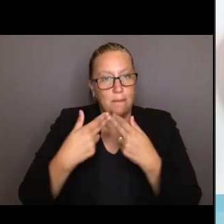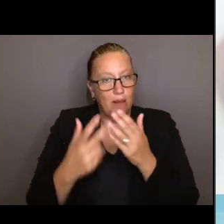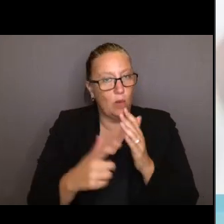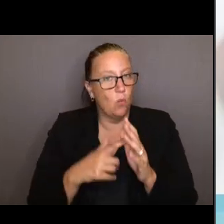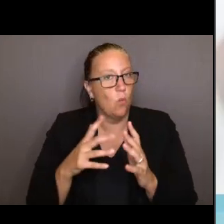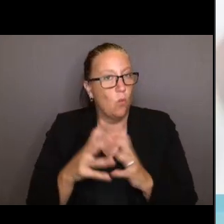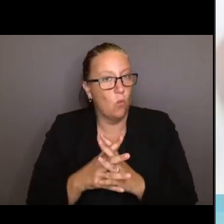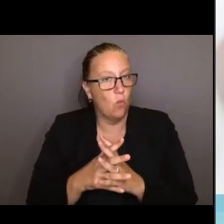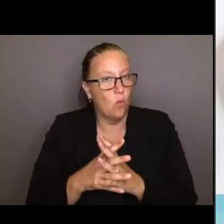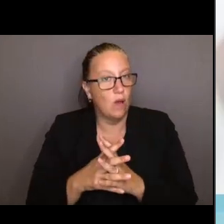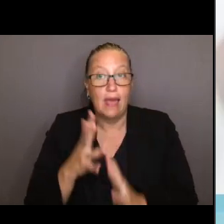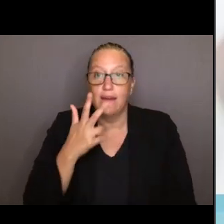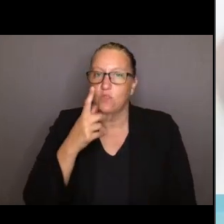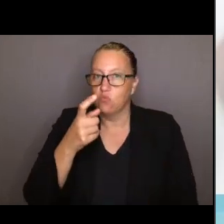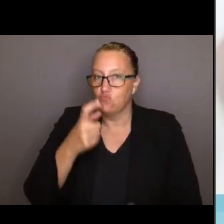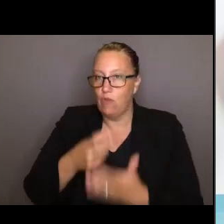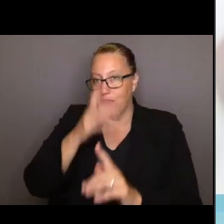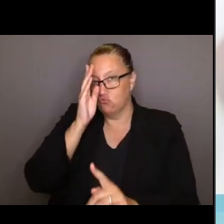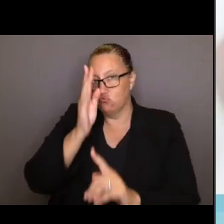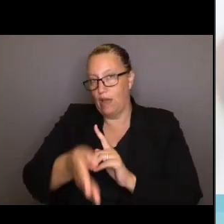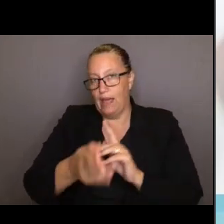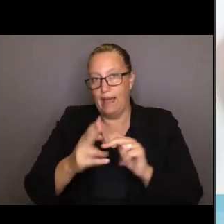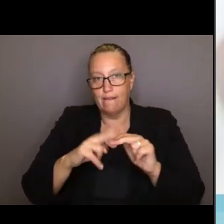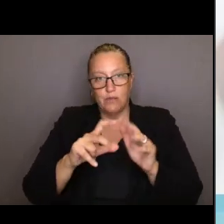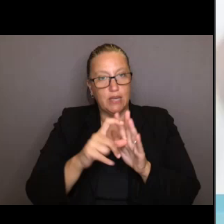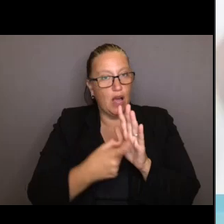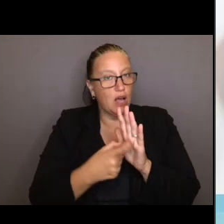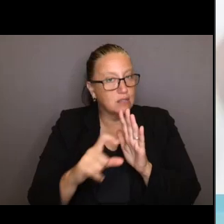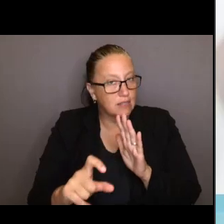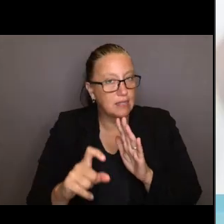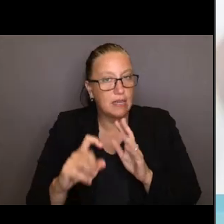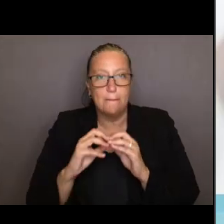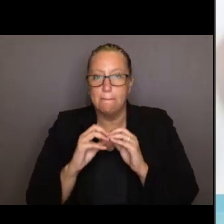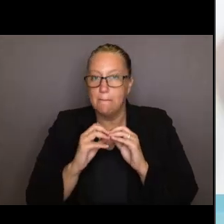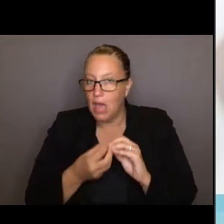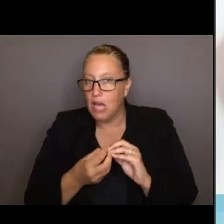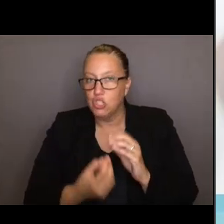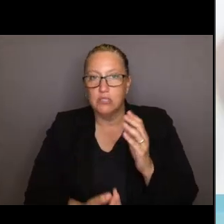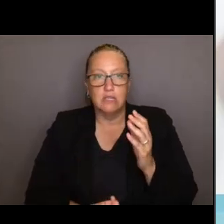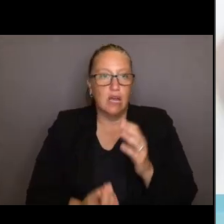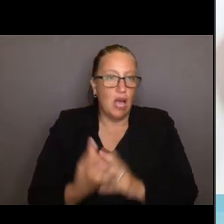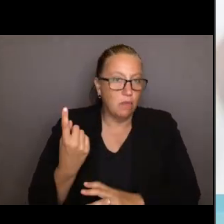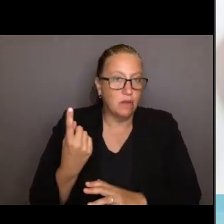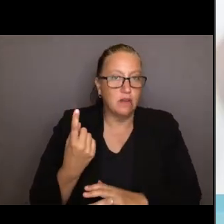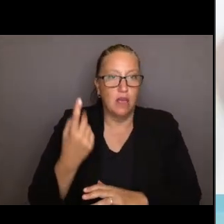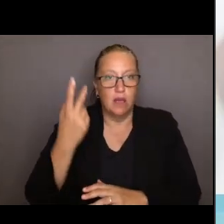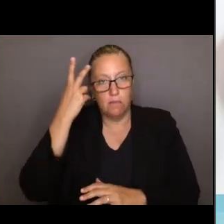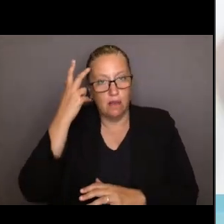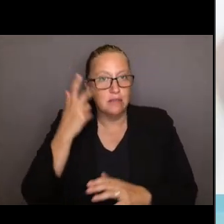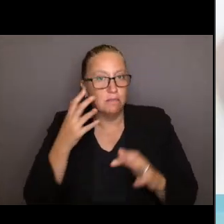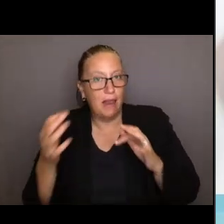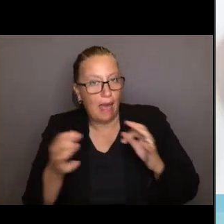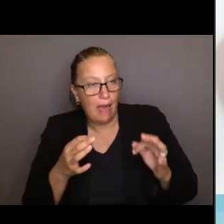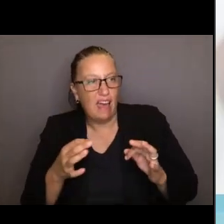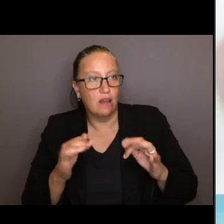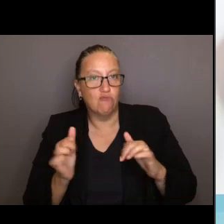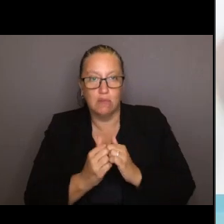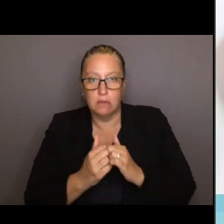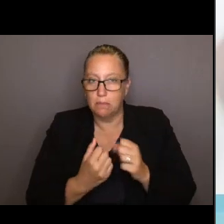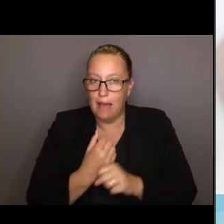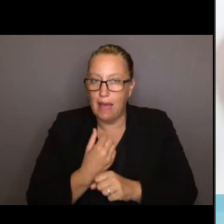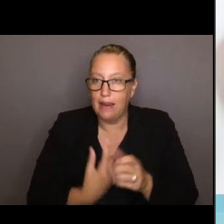to mediation or FDRC, and mediation does occur and then a parenting plan or agreement is made, and